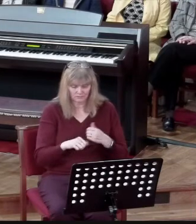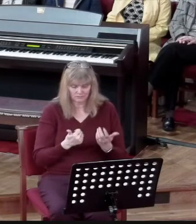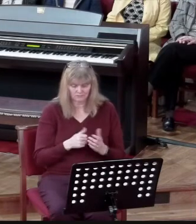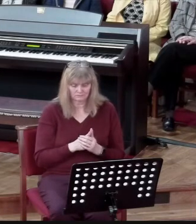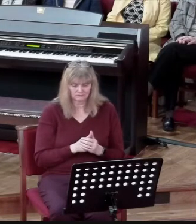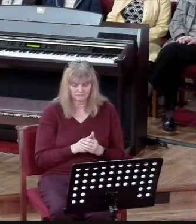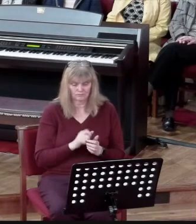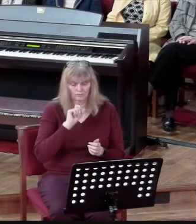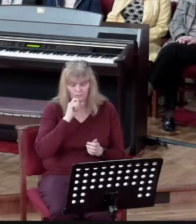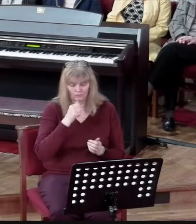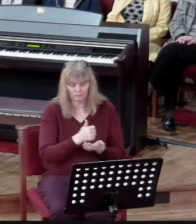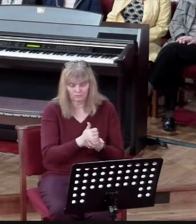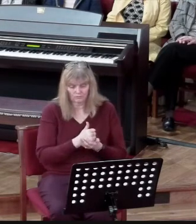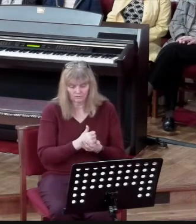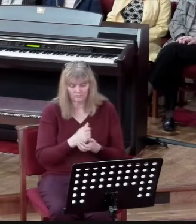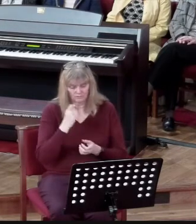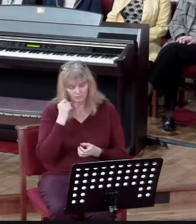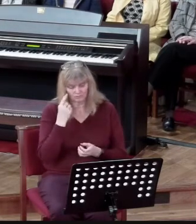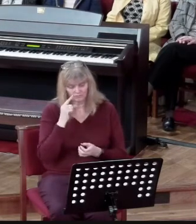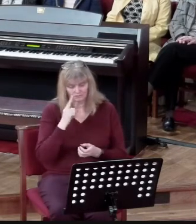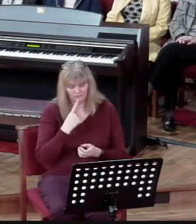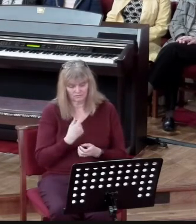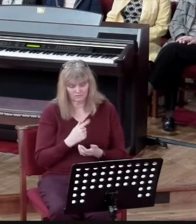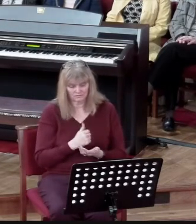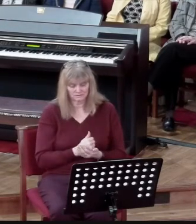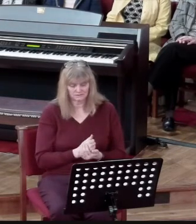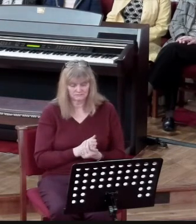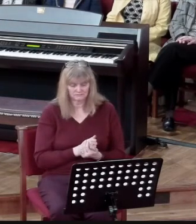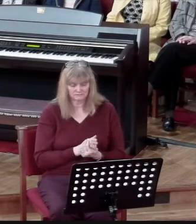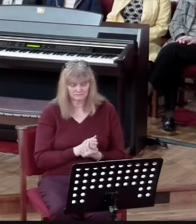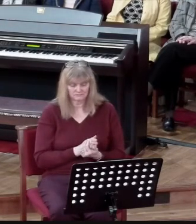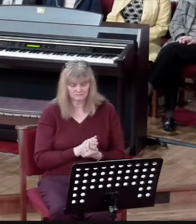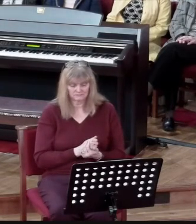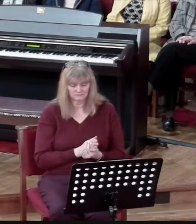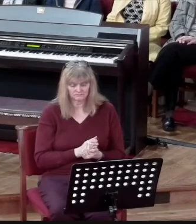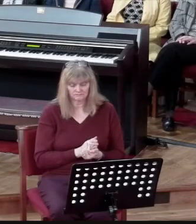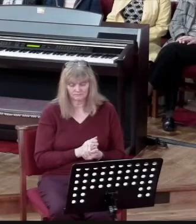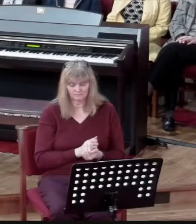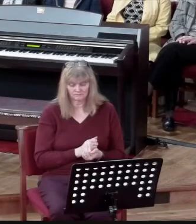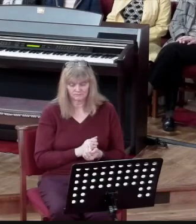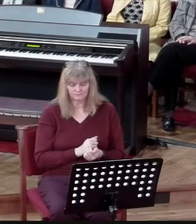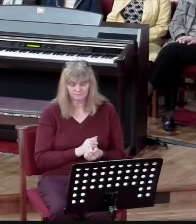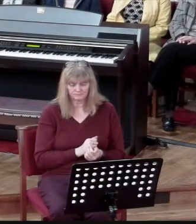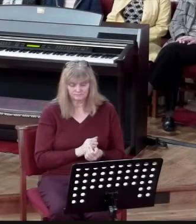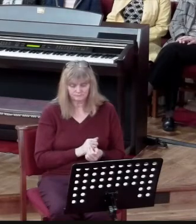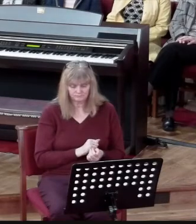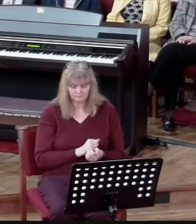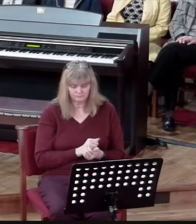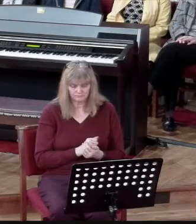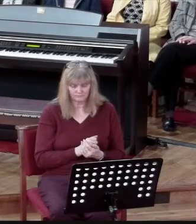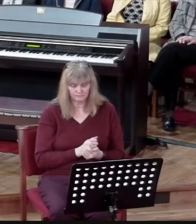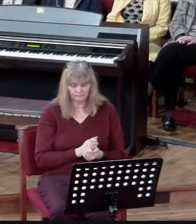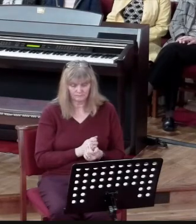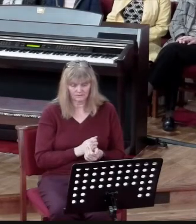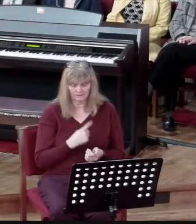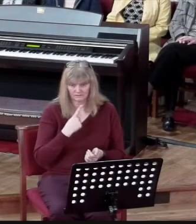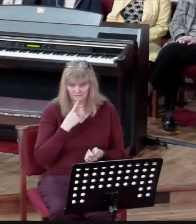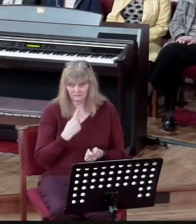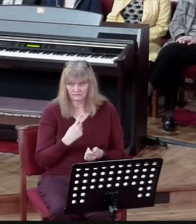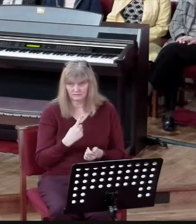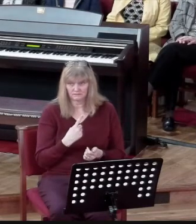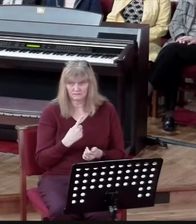connected. Because in Luke chapter 5, there's Peter again. He's in his boat, he's washing, mending his nets after